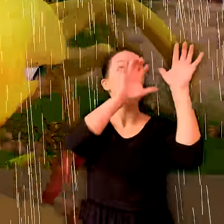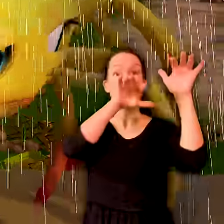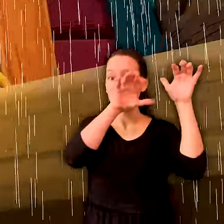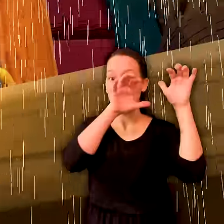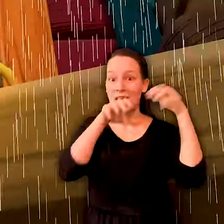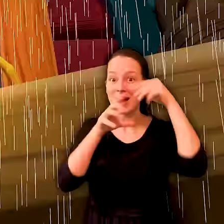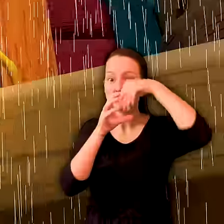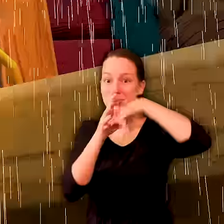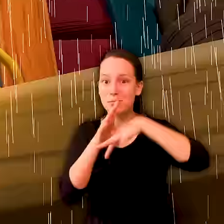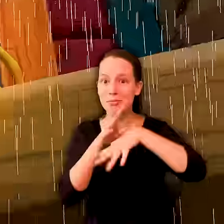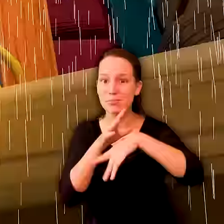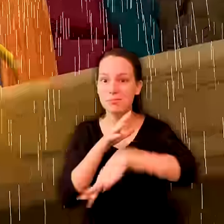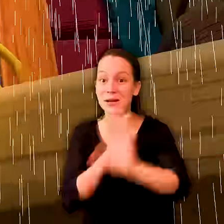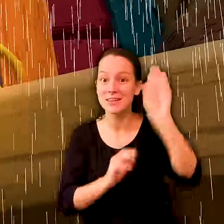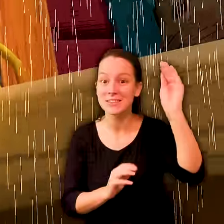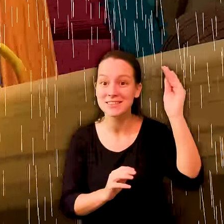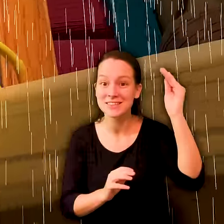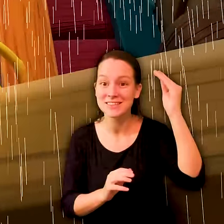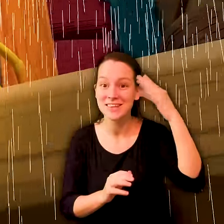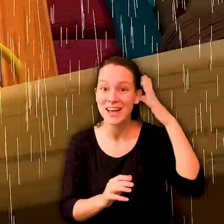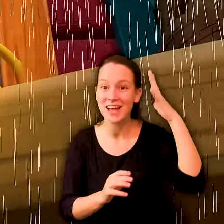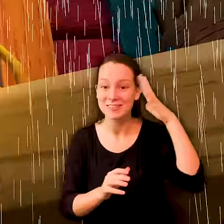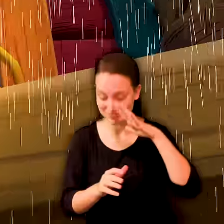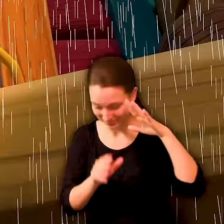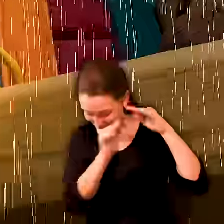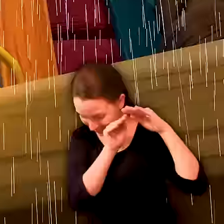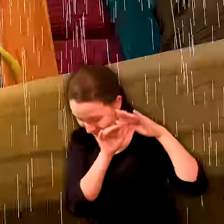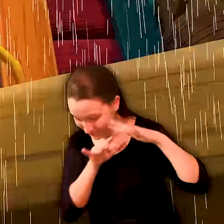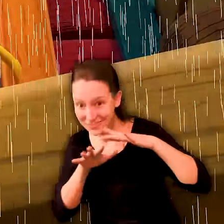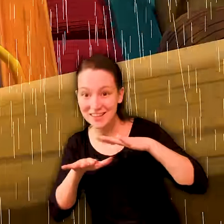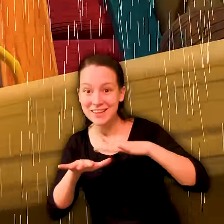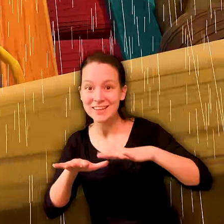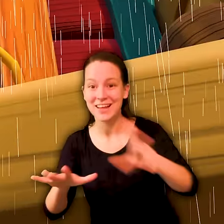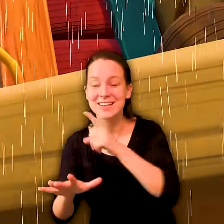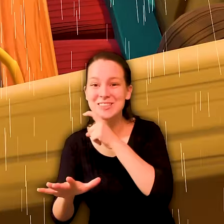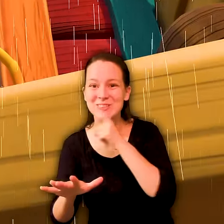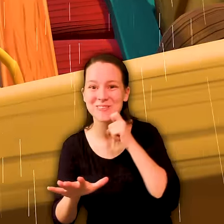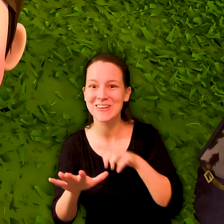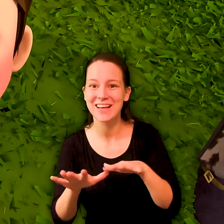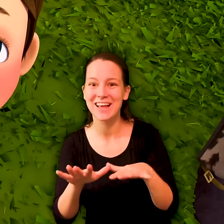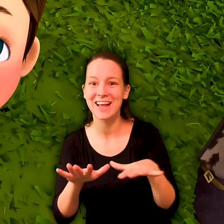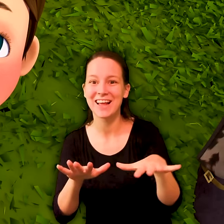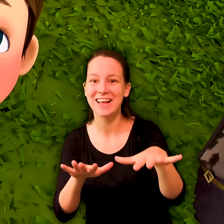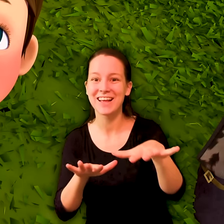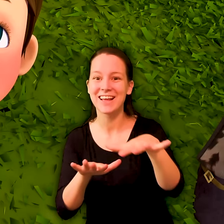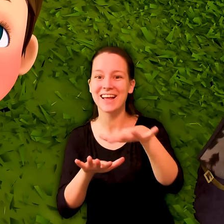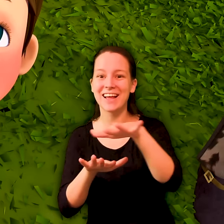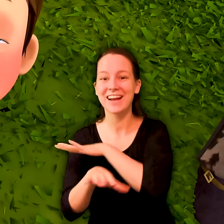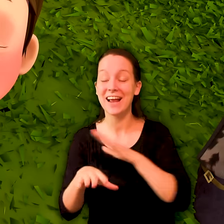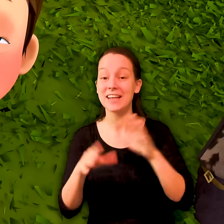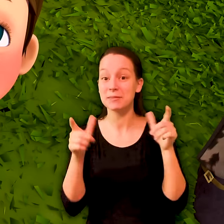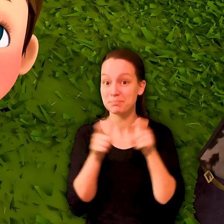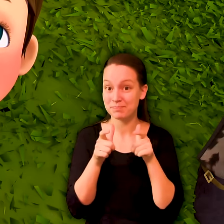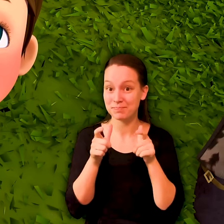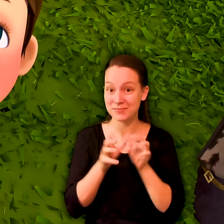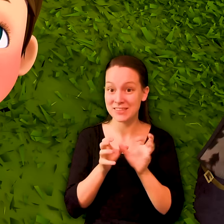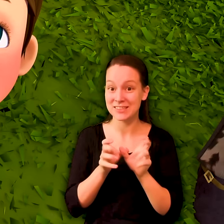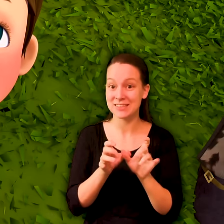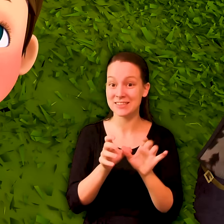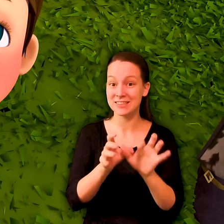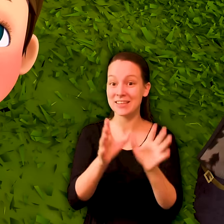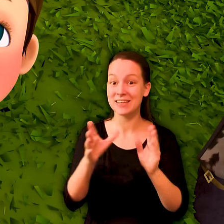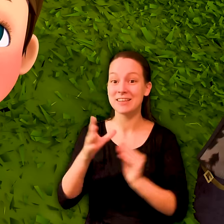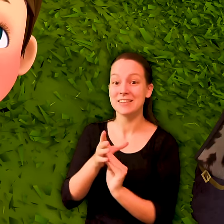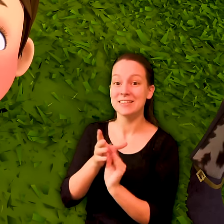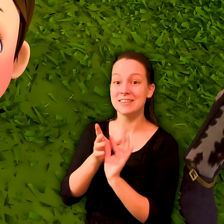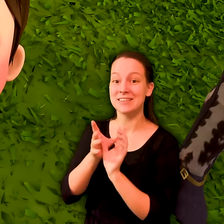spider out out came the sun and dried up all the rain and the incy wincy spider climbed up the